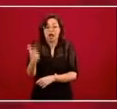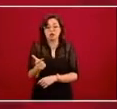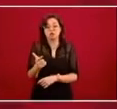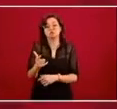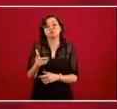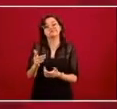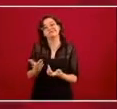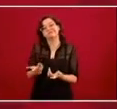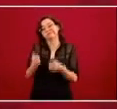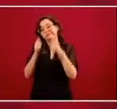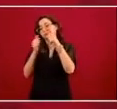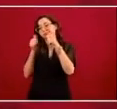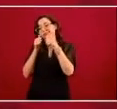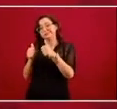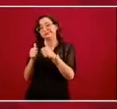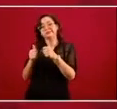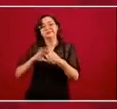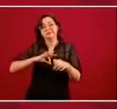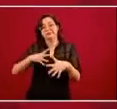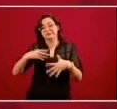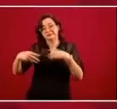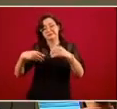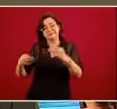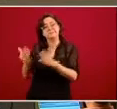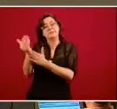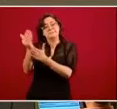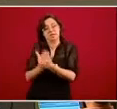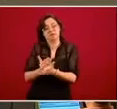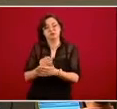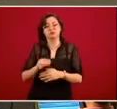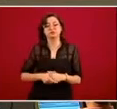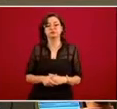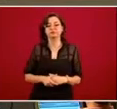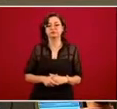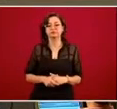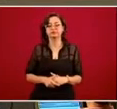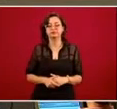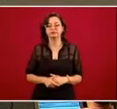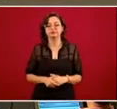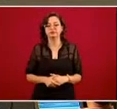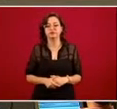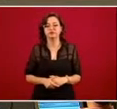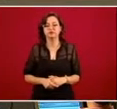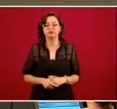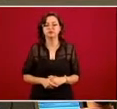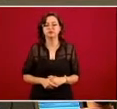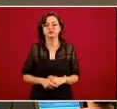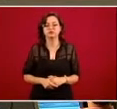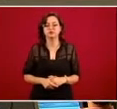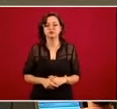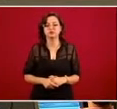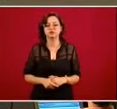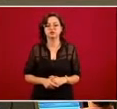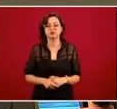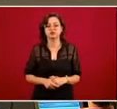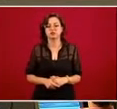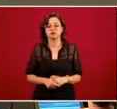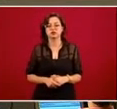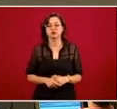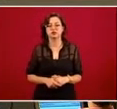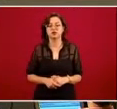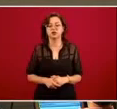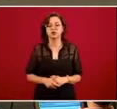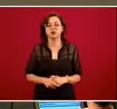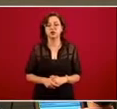these programs do exist, and they are helping to mitigate the impact of the epidemic on people. Thank